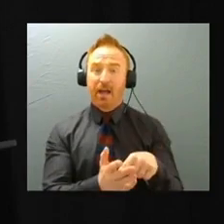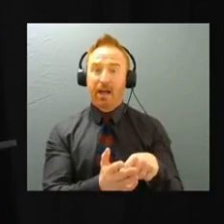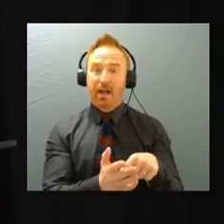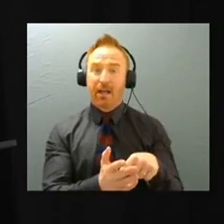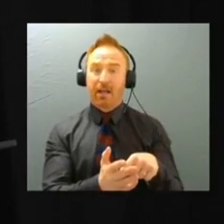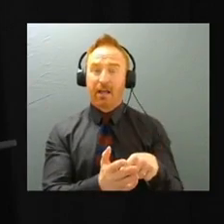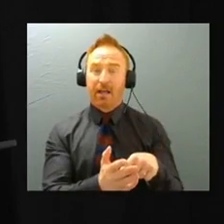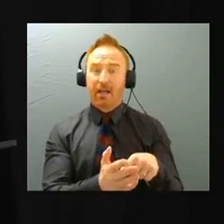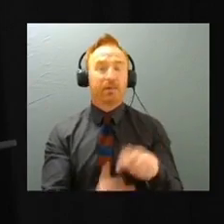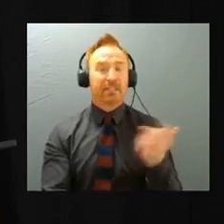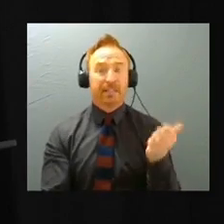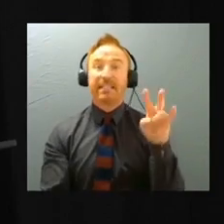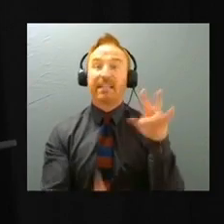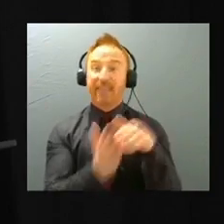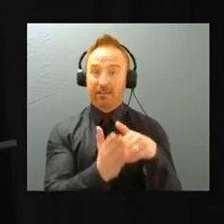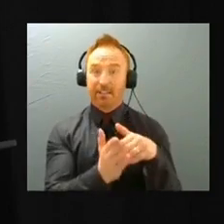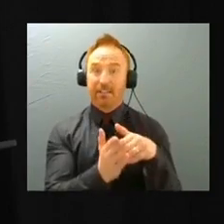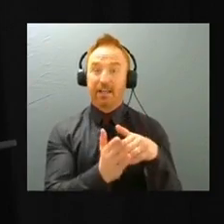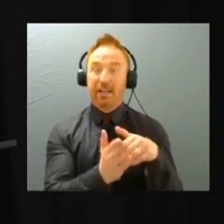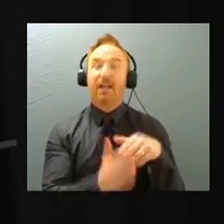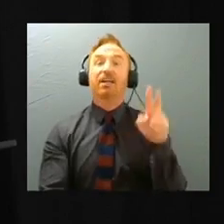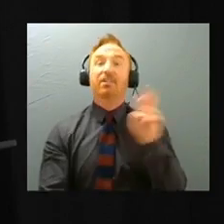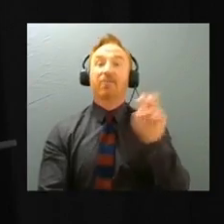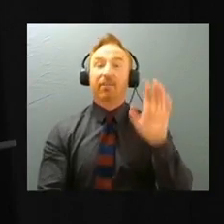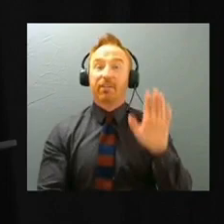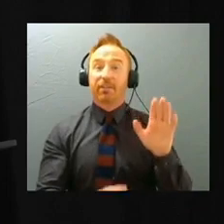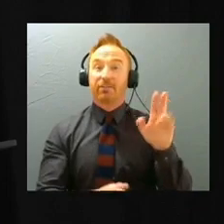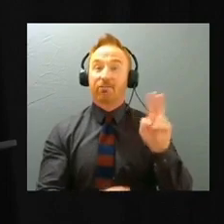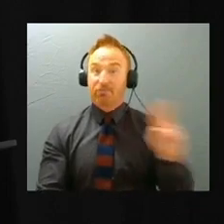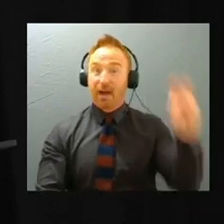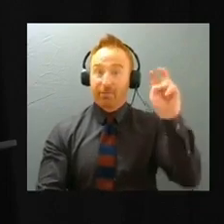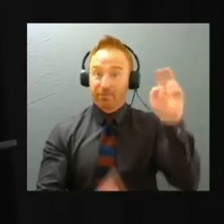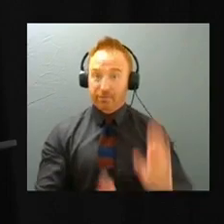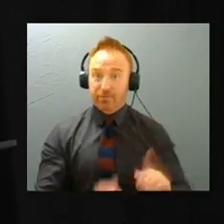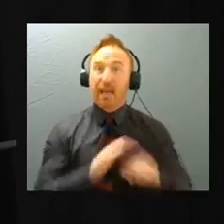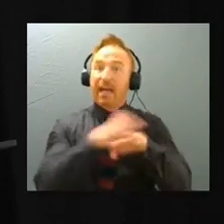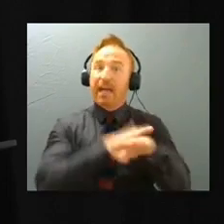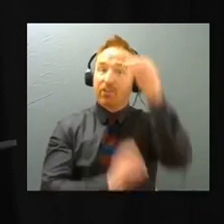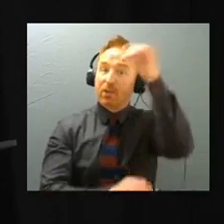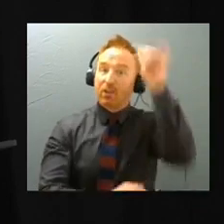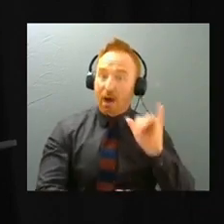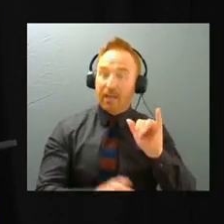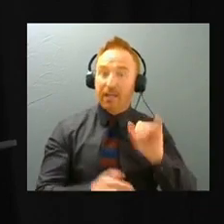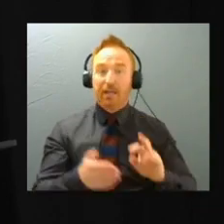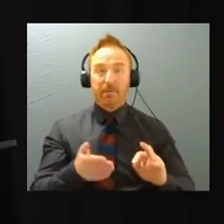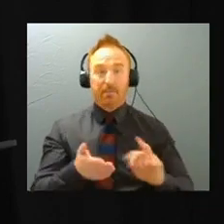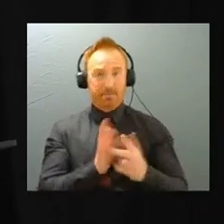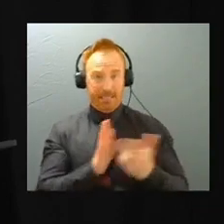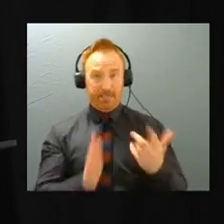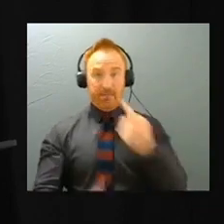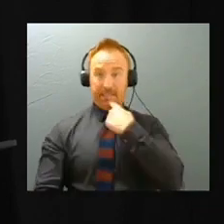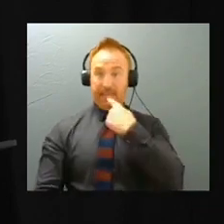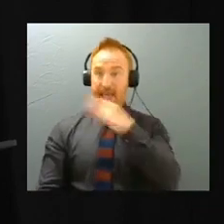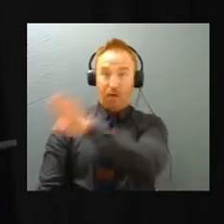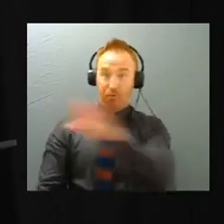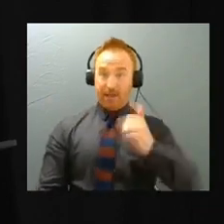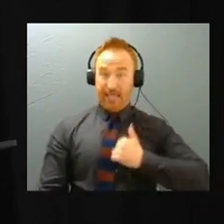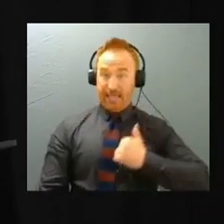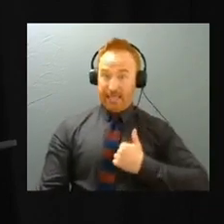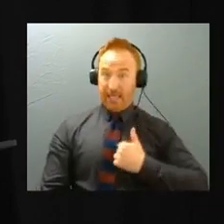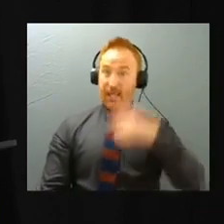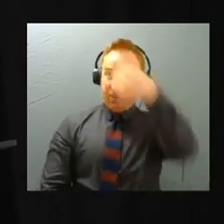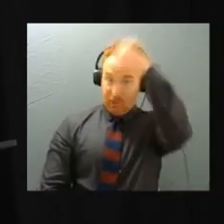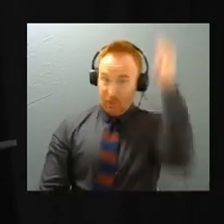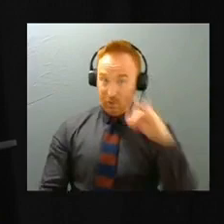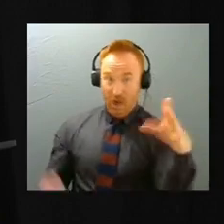Yukon since the border control measures have happened. To say that we're now closed up to the rest of the country is not necessarily